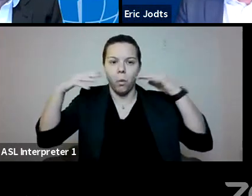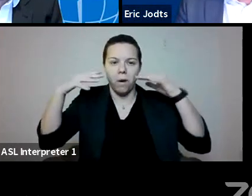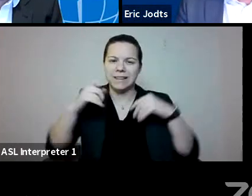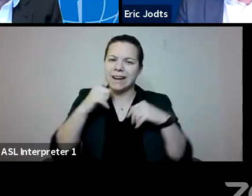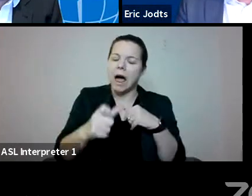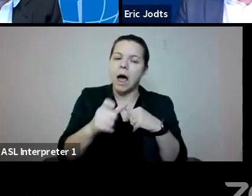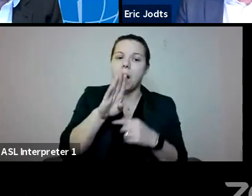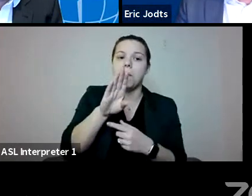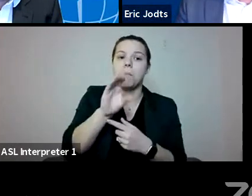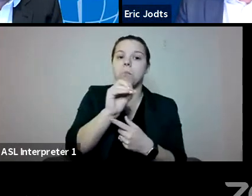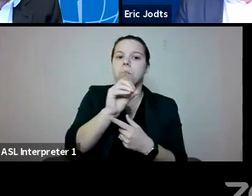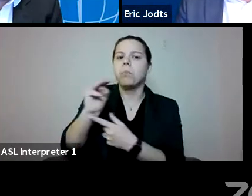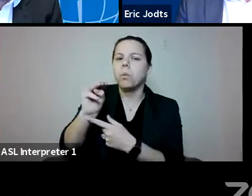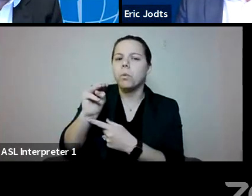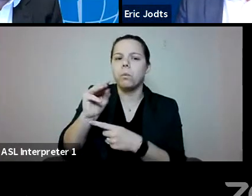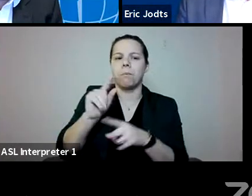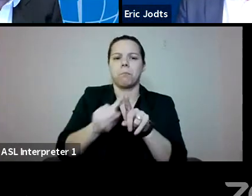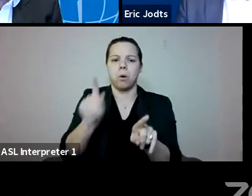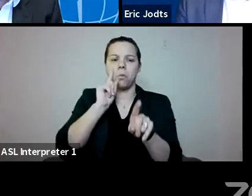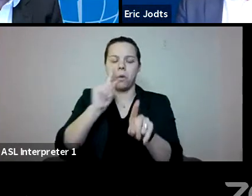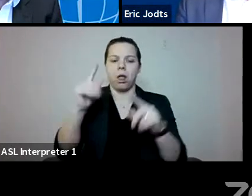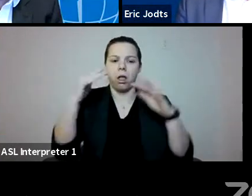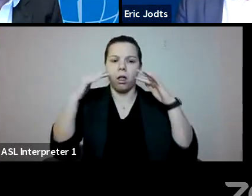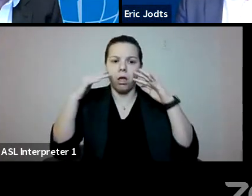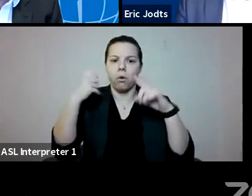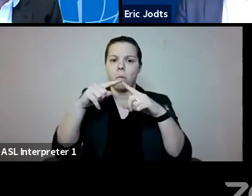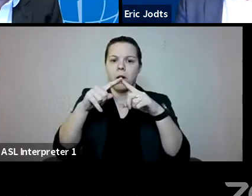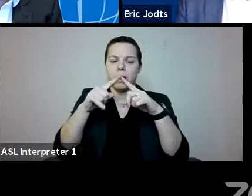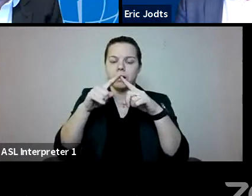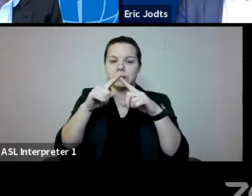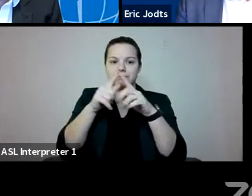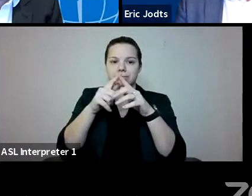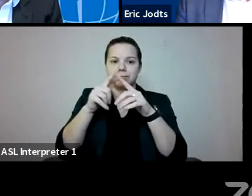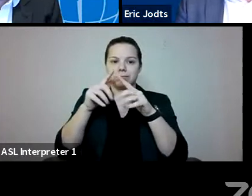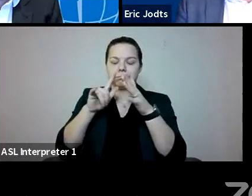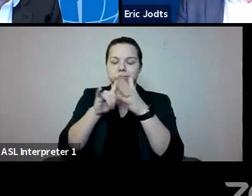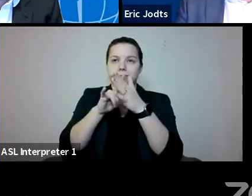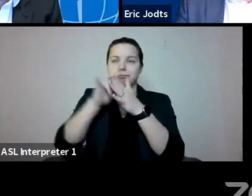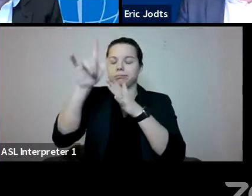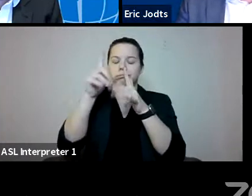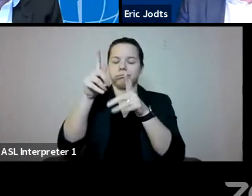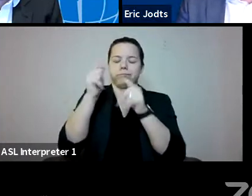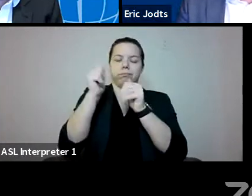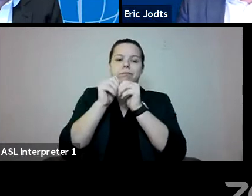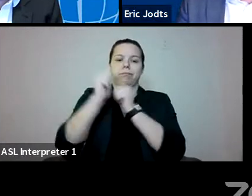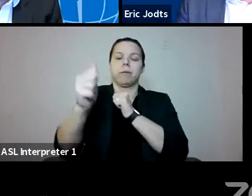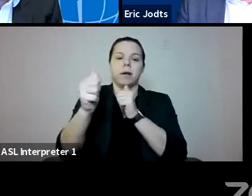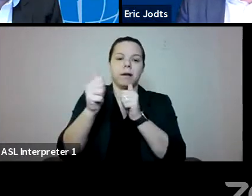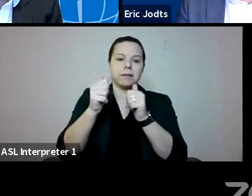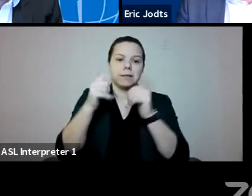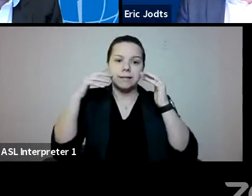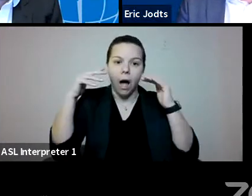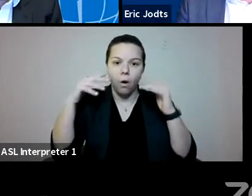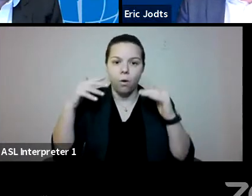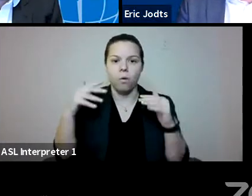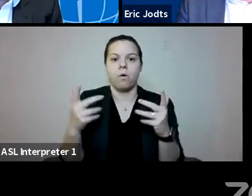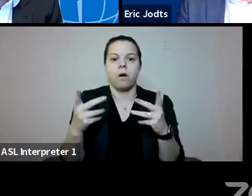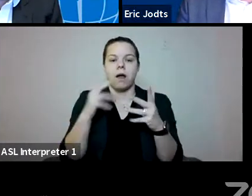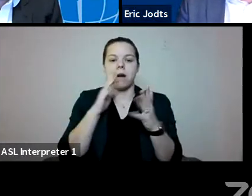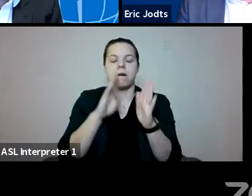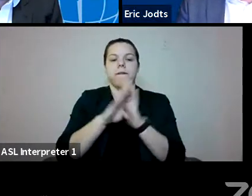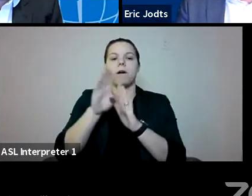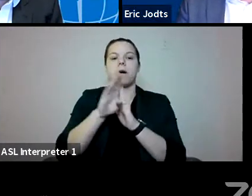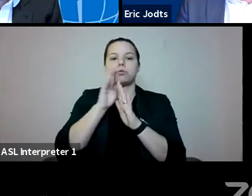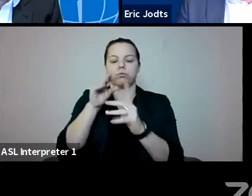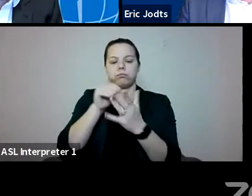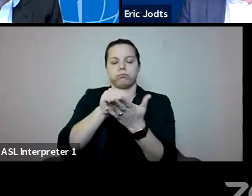but it will make a noise as it has exceeded the speed of sound. And they are developing this to capture